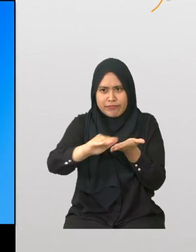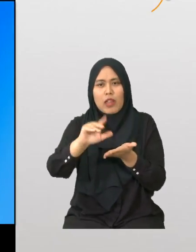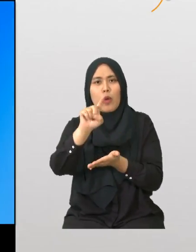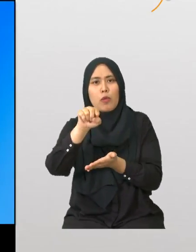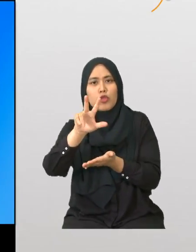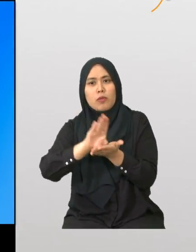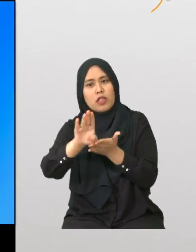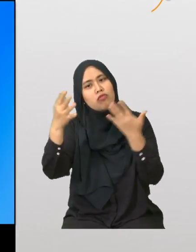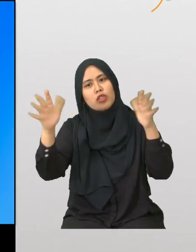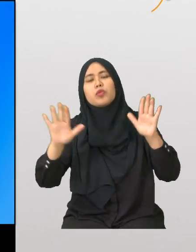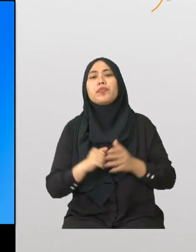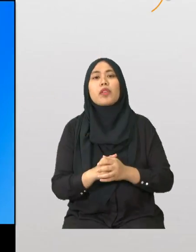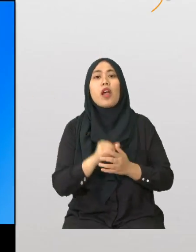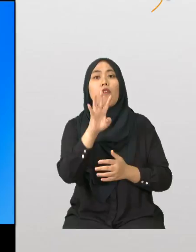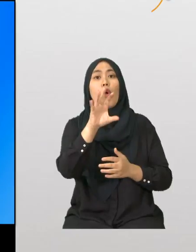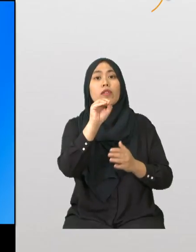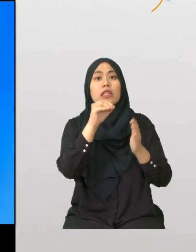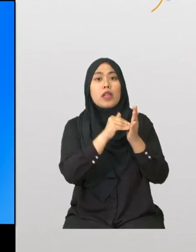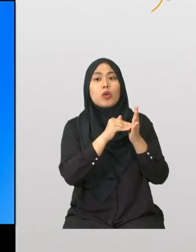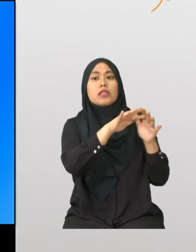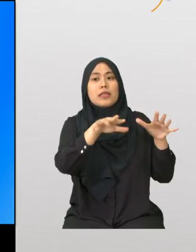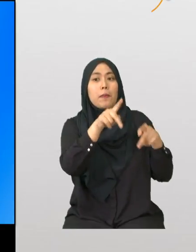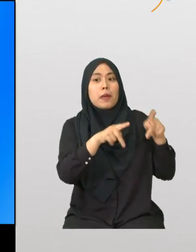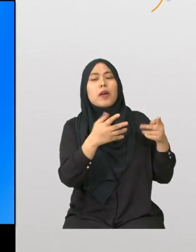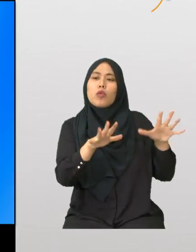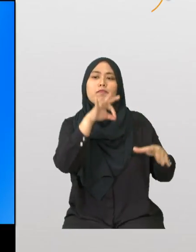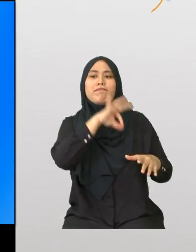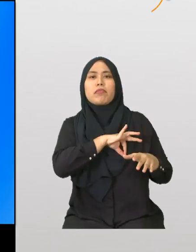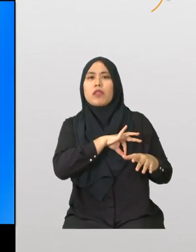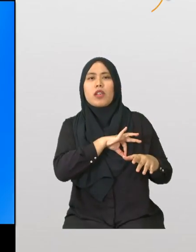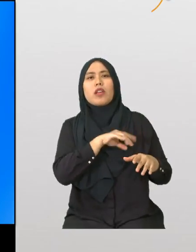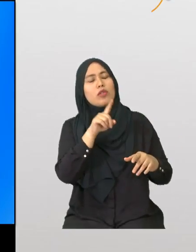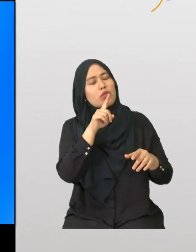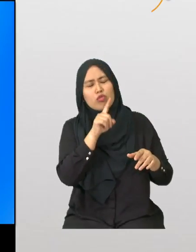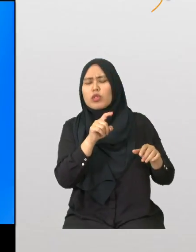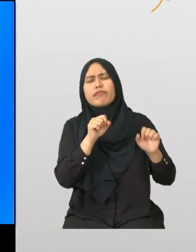450,000 pioneers have benefited, and they fully deserve it.